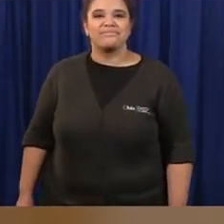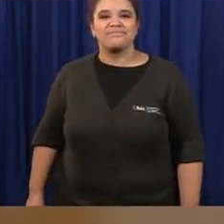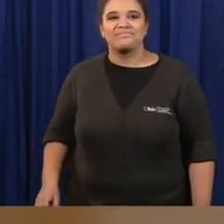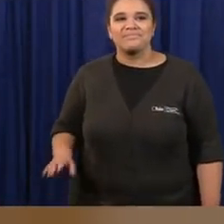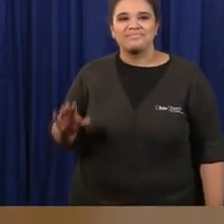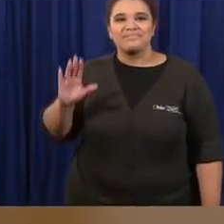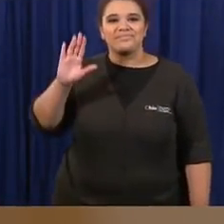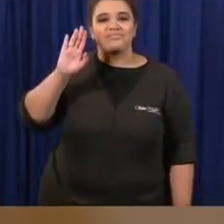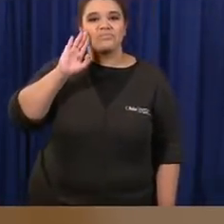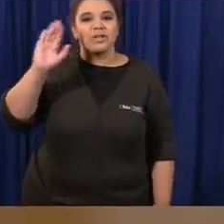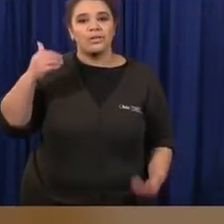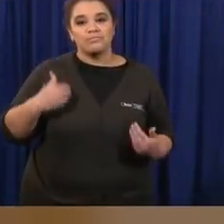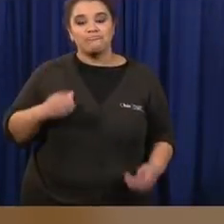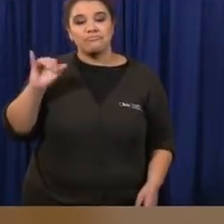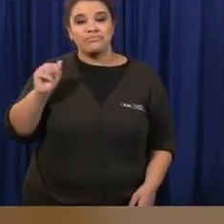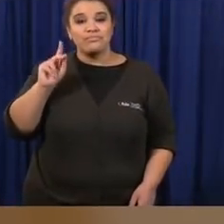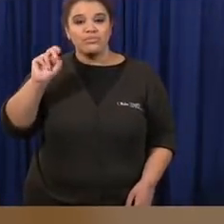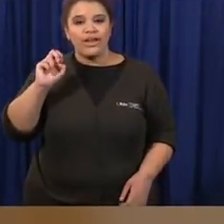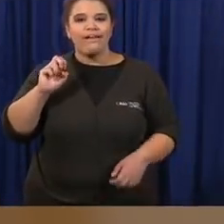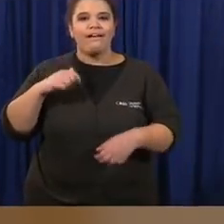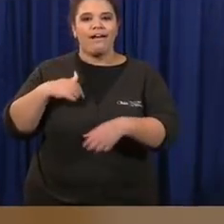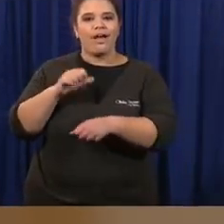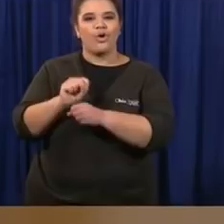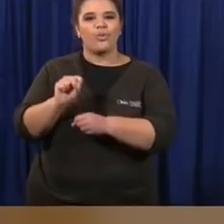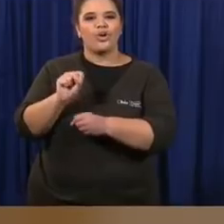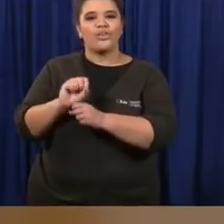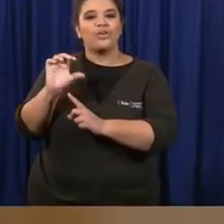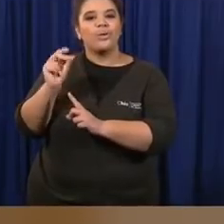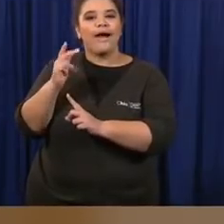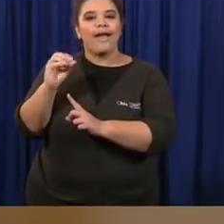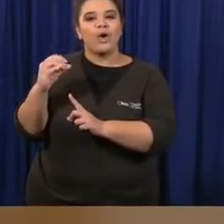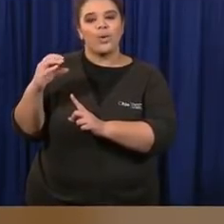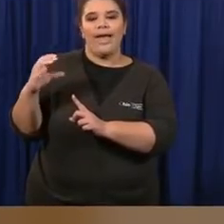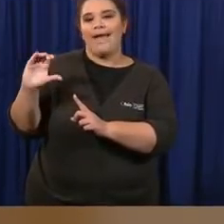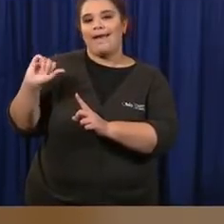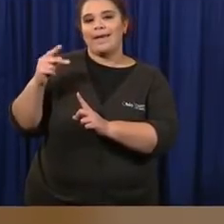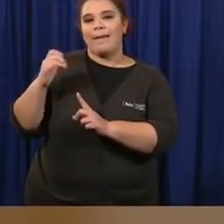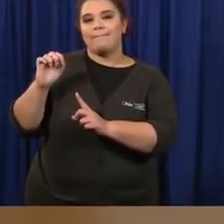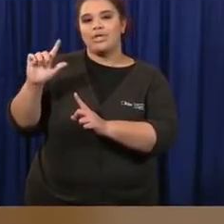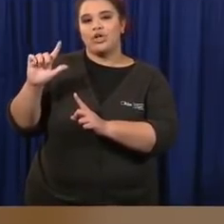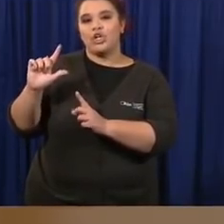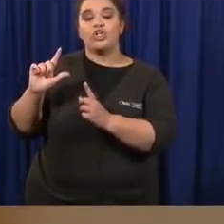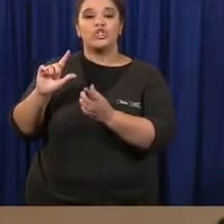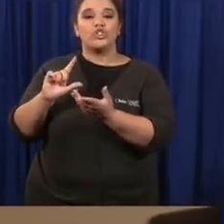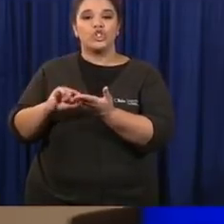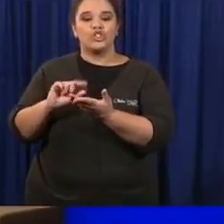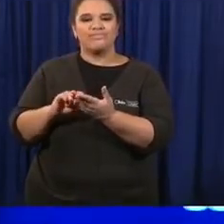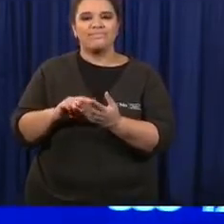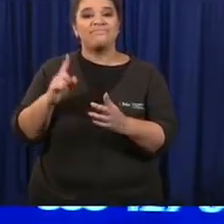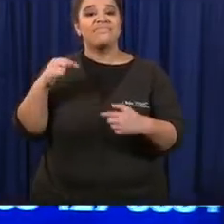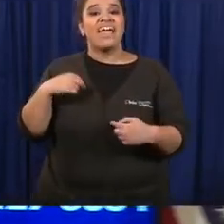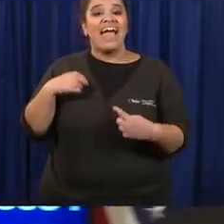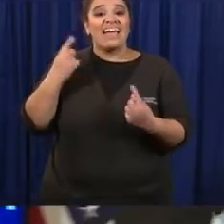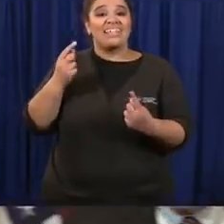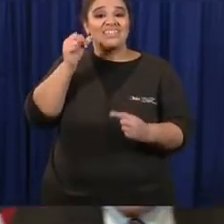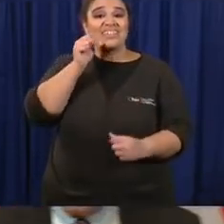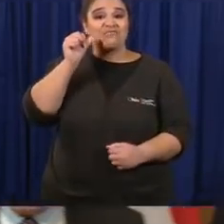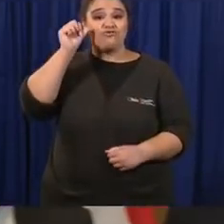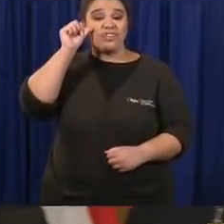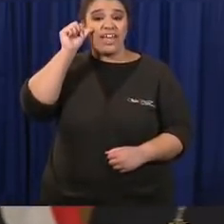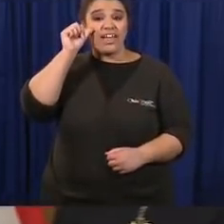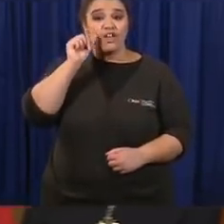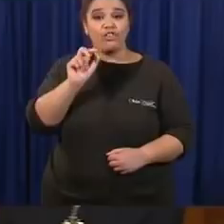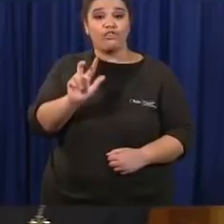Jake Zuckerman from the Ohio Capitol Journal. This is for the governor. Hey. As of yesterday, 36 Ohio prison inmates have tested positive